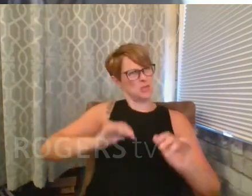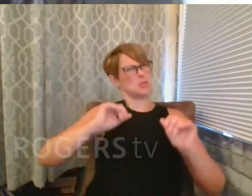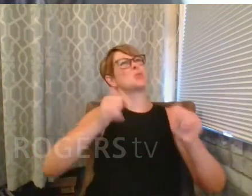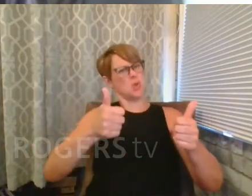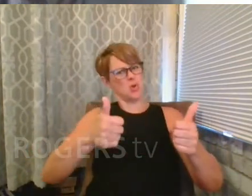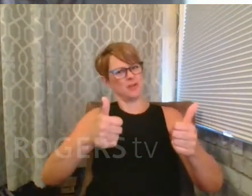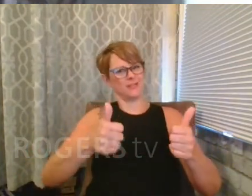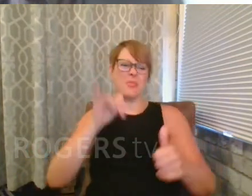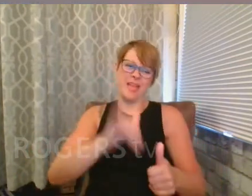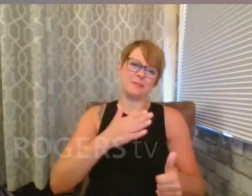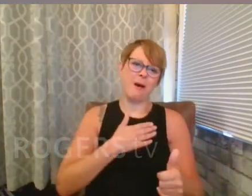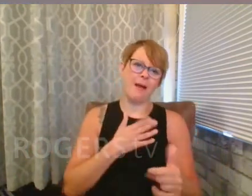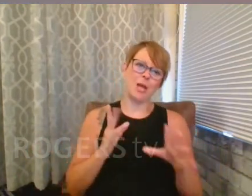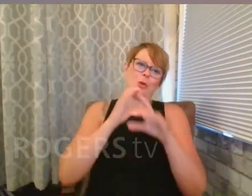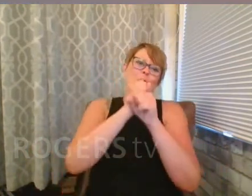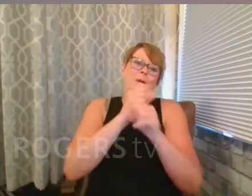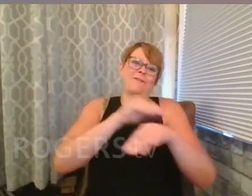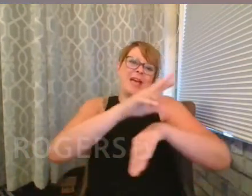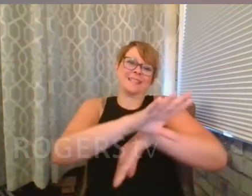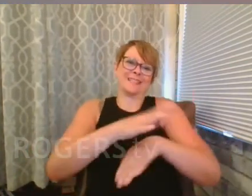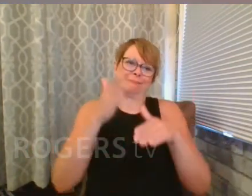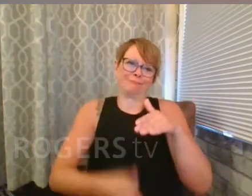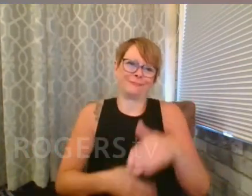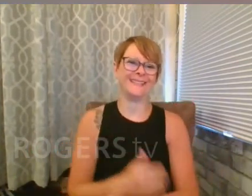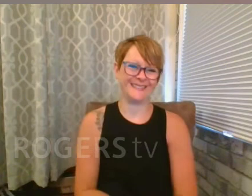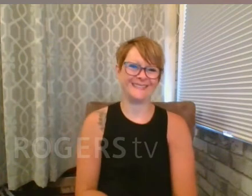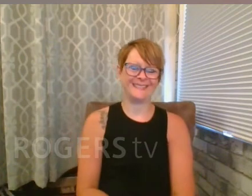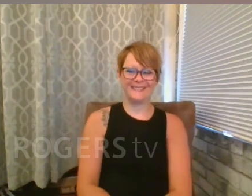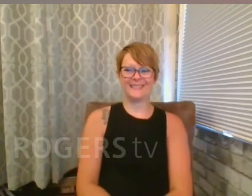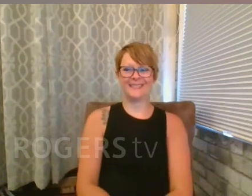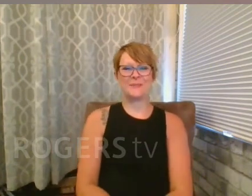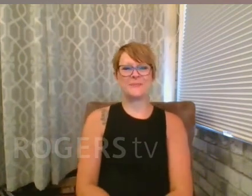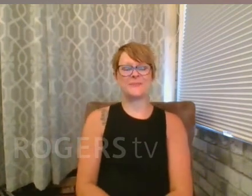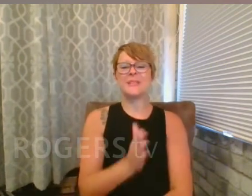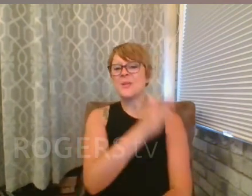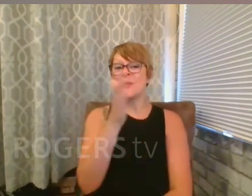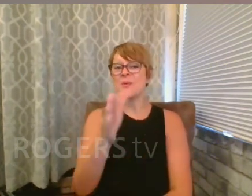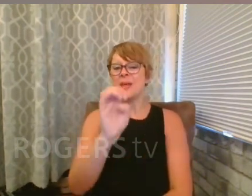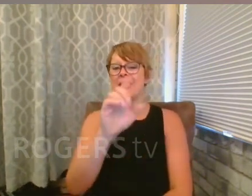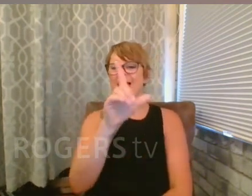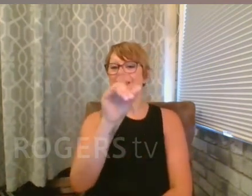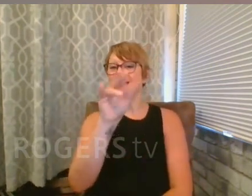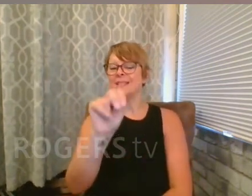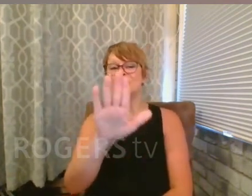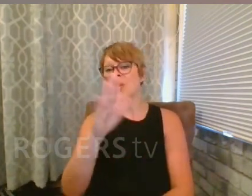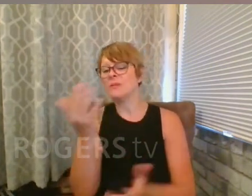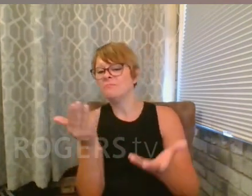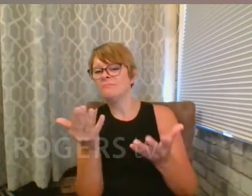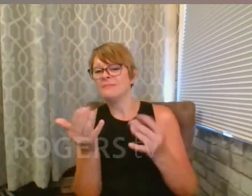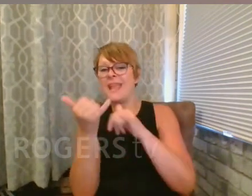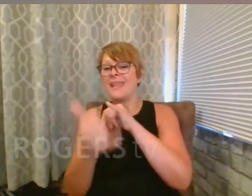advice. Wonderful. Last but not the least, Eldin, last word. Few words from you on